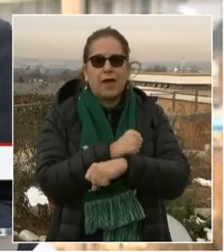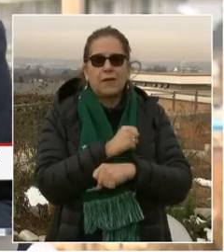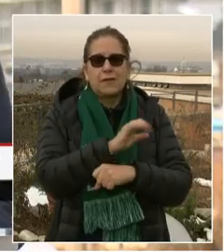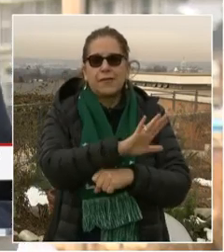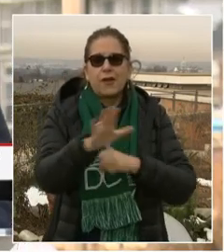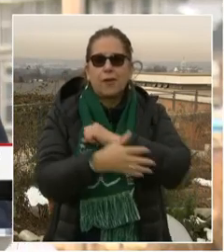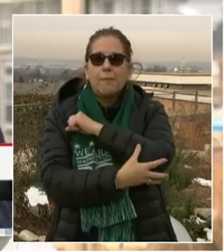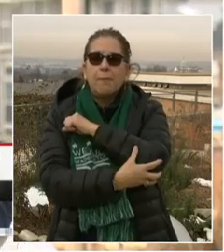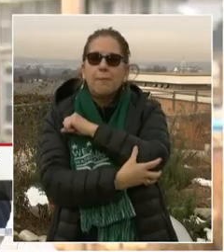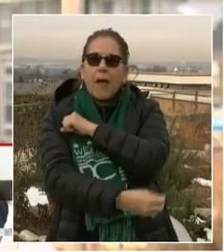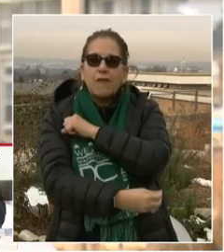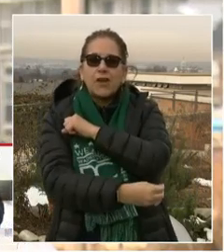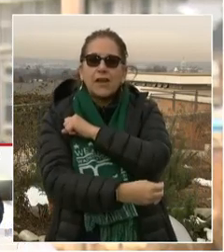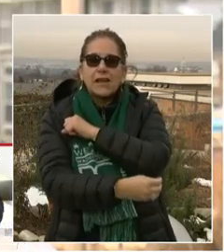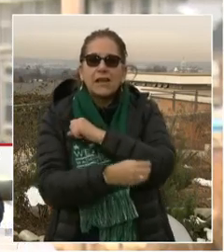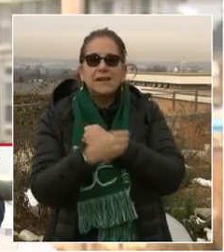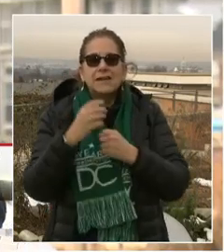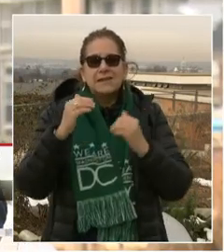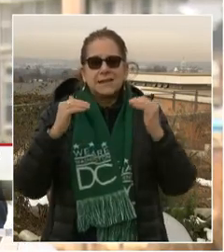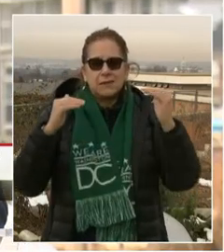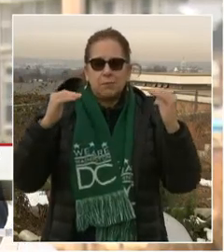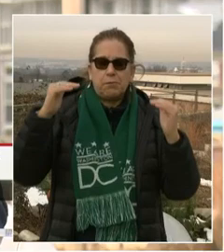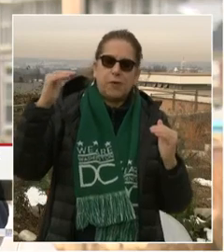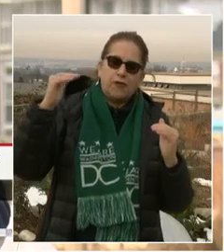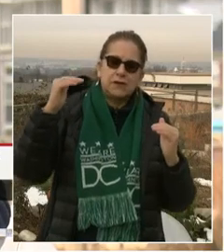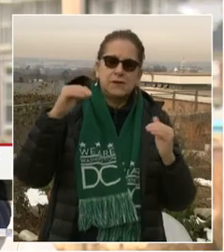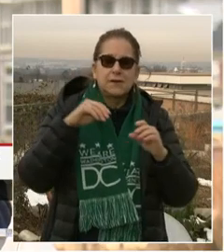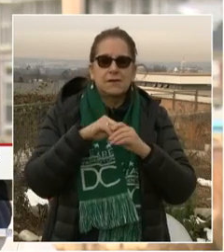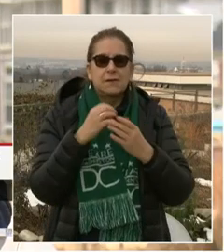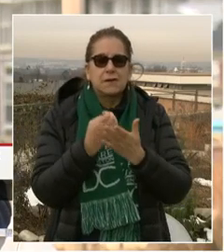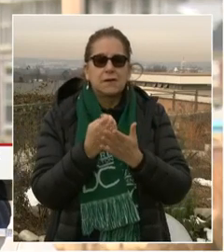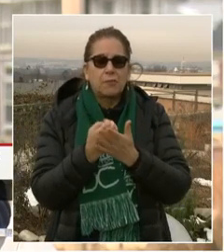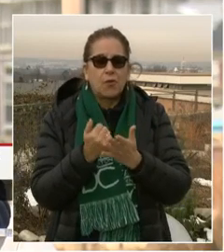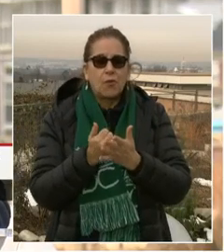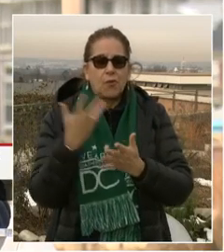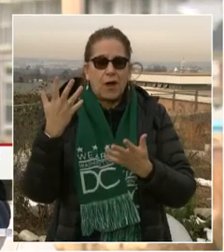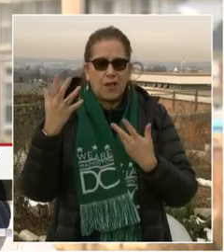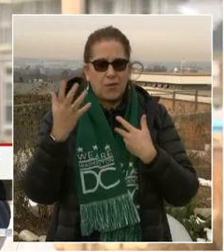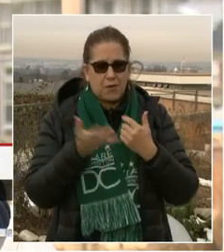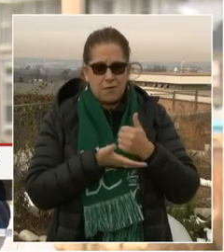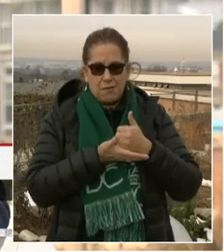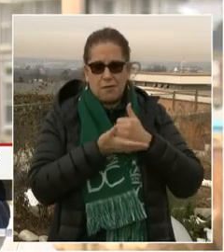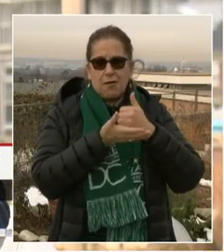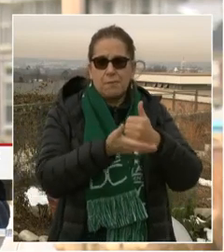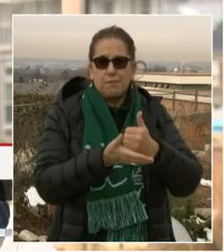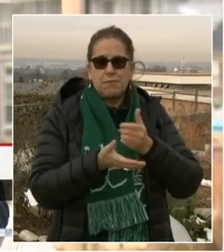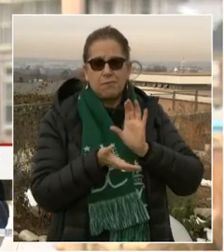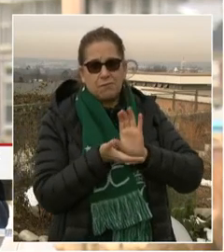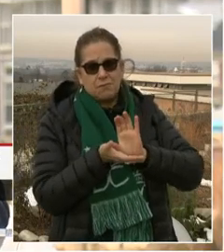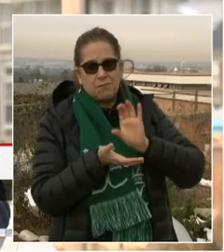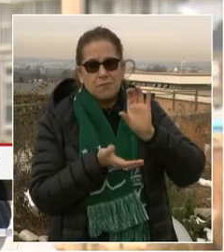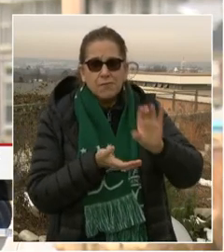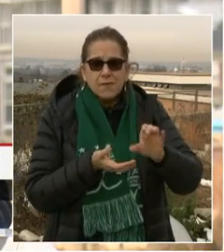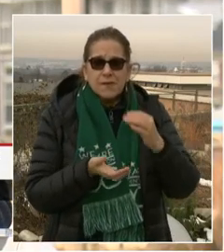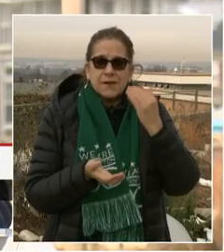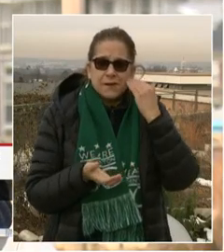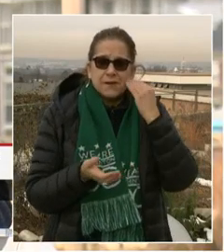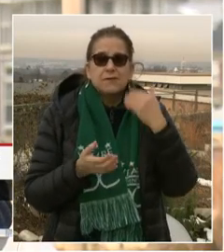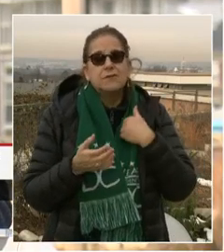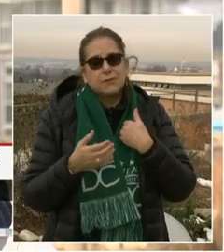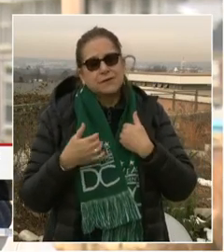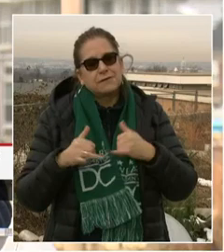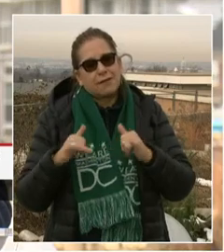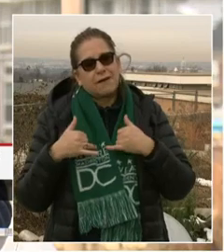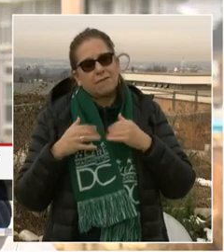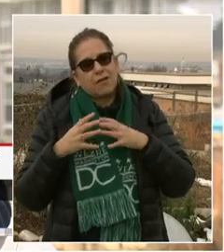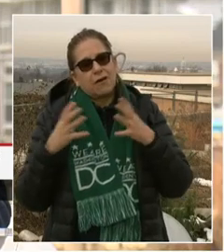guaranteed income, and even though we know more is needed, a $1.5 million grant is a strong start. Today, I'm